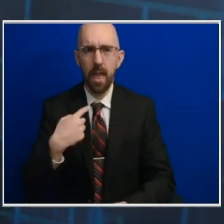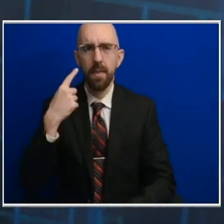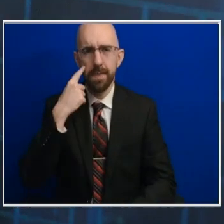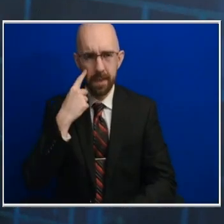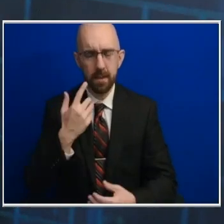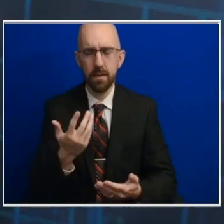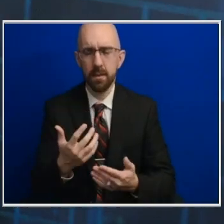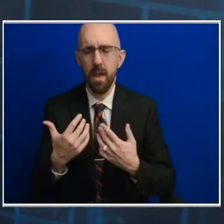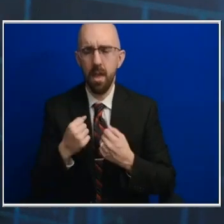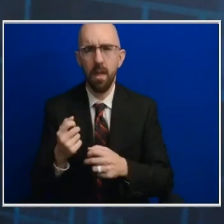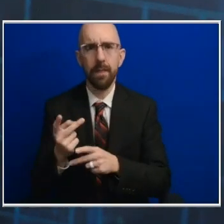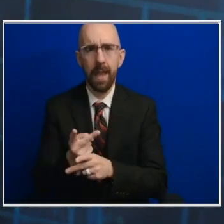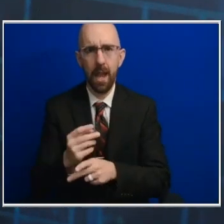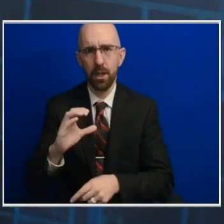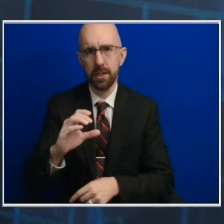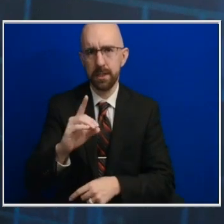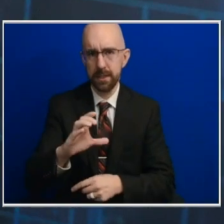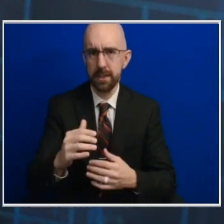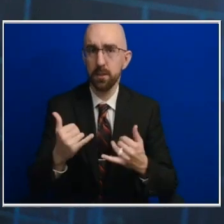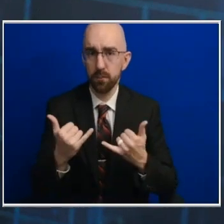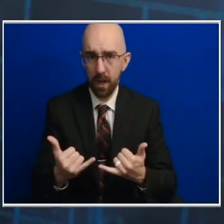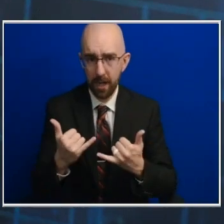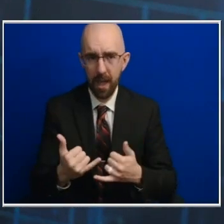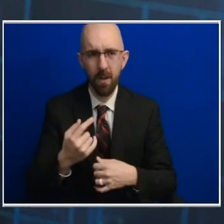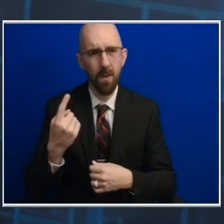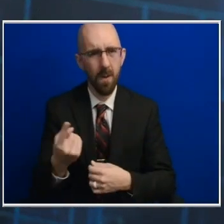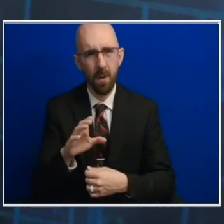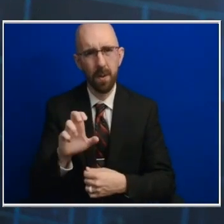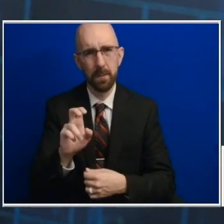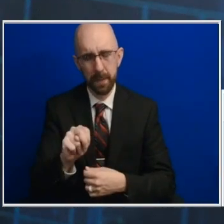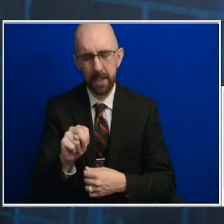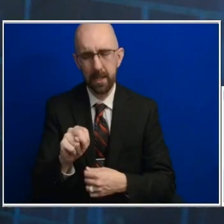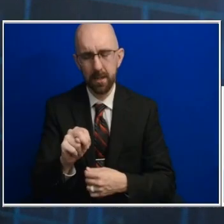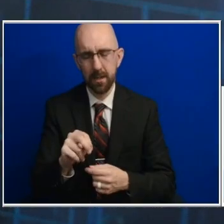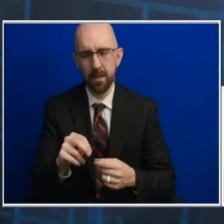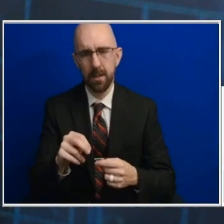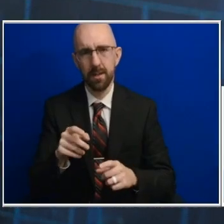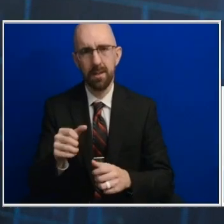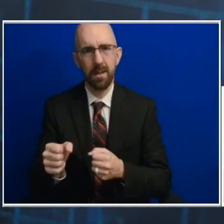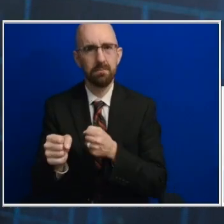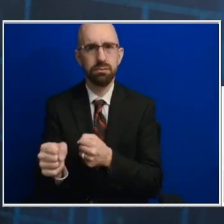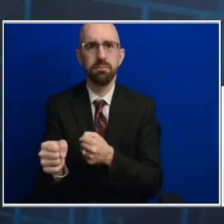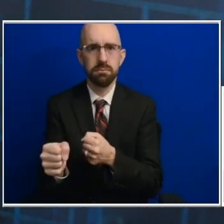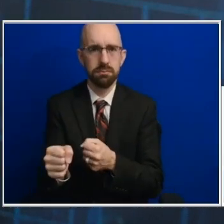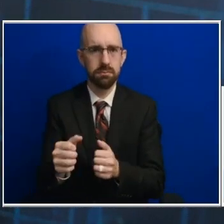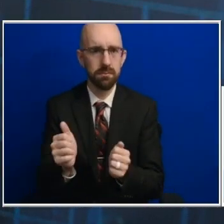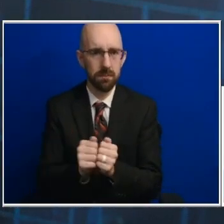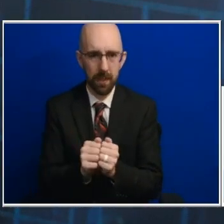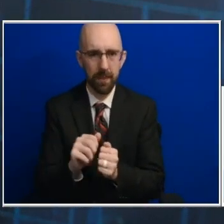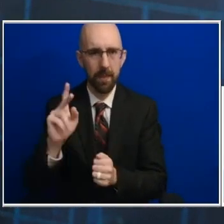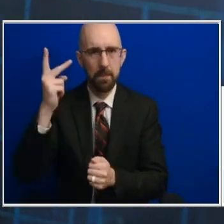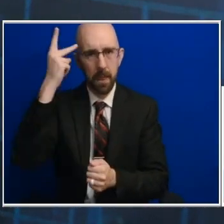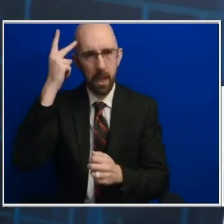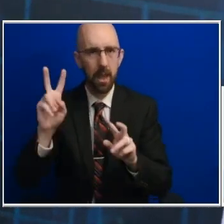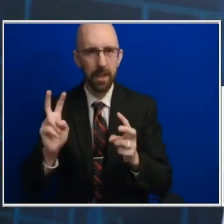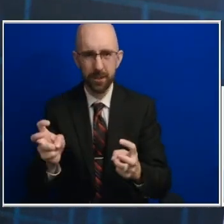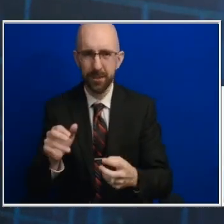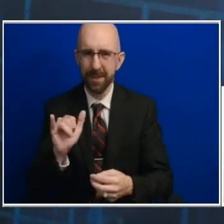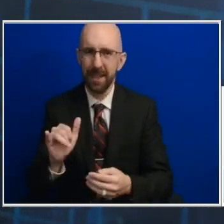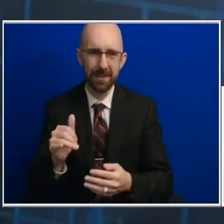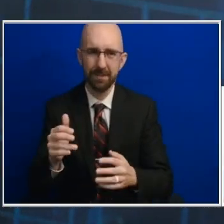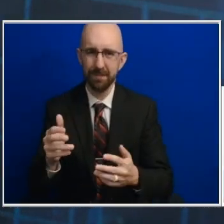healthcare and the CDC right now has always been in the line of fire around politically charged issues. That's part's not